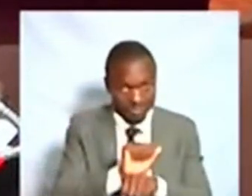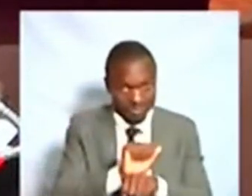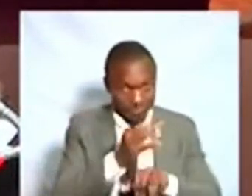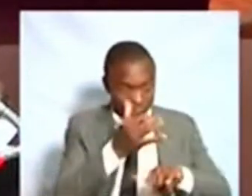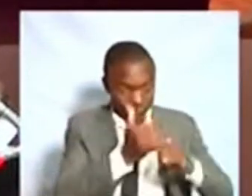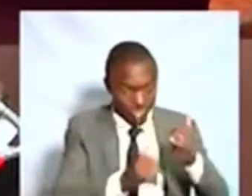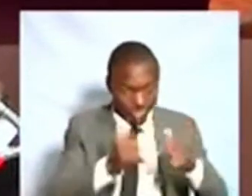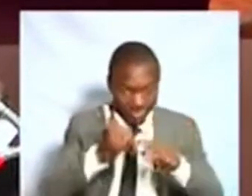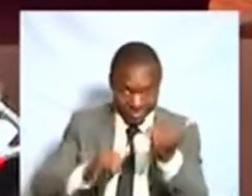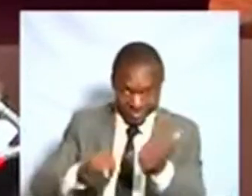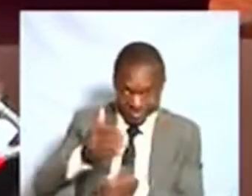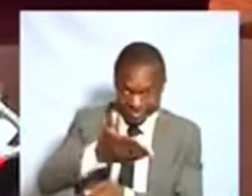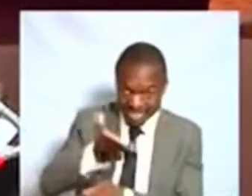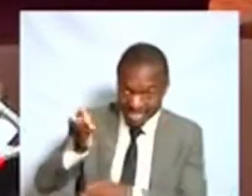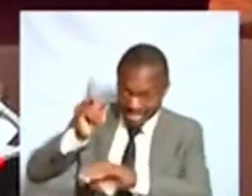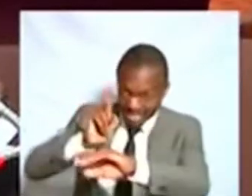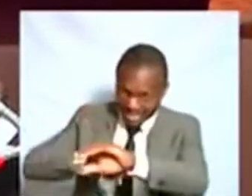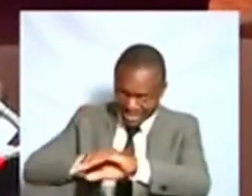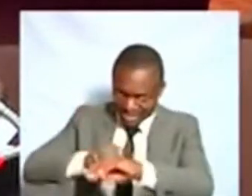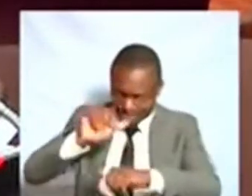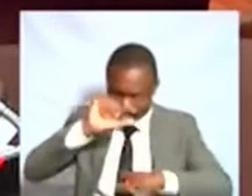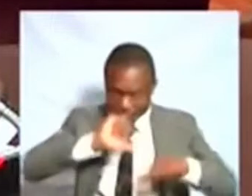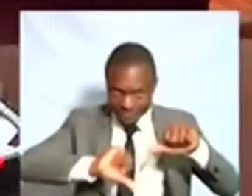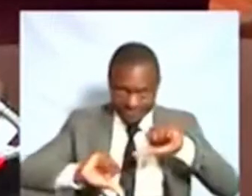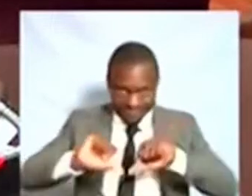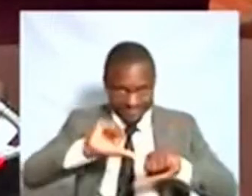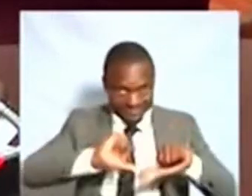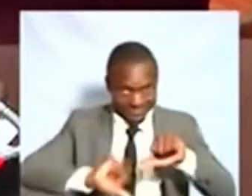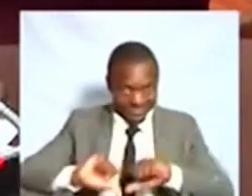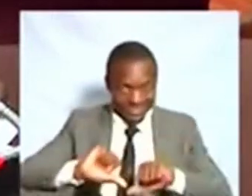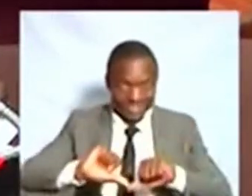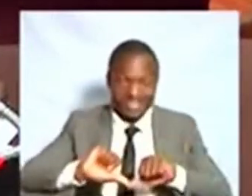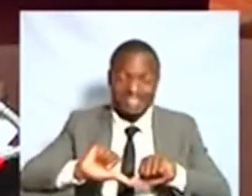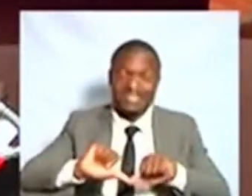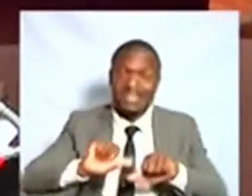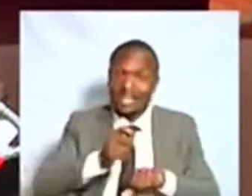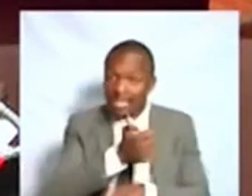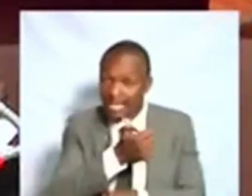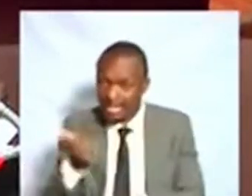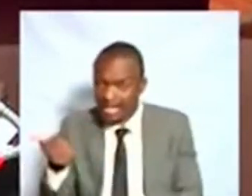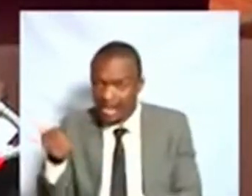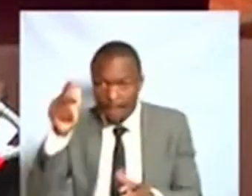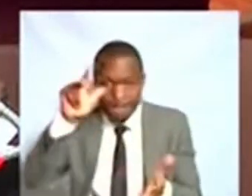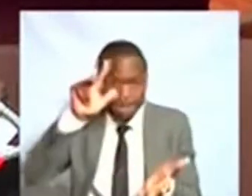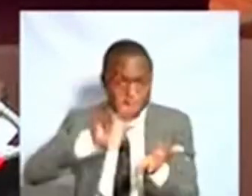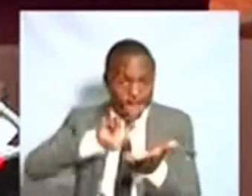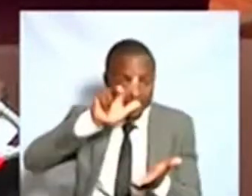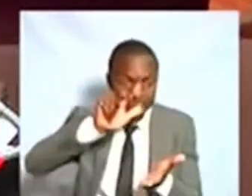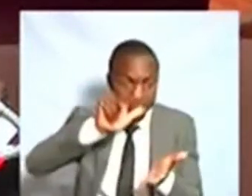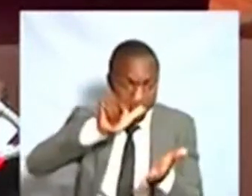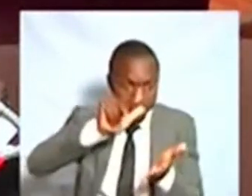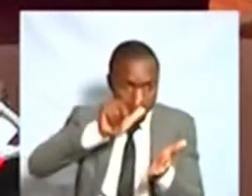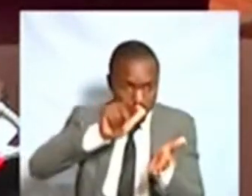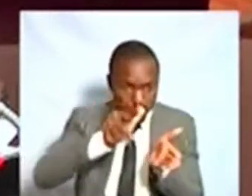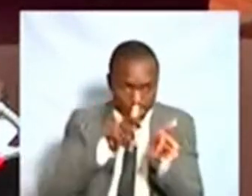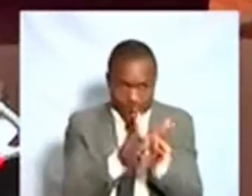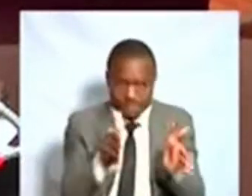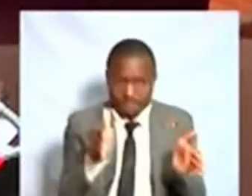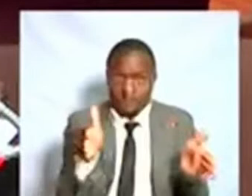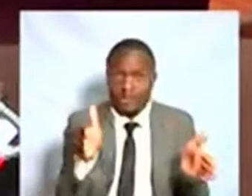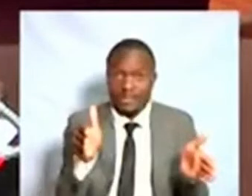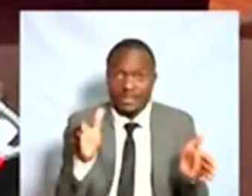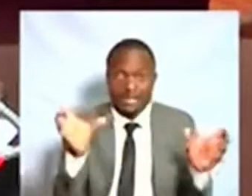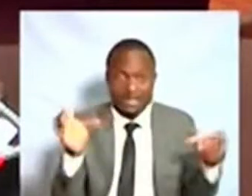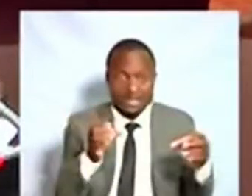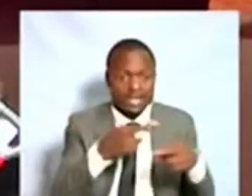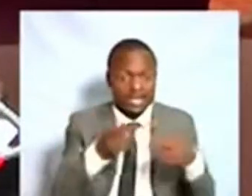completed. At the time of audit, there was also another approval to extend the classroom into